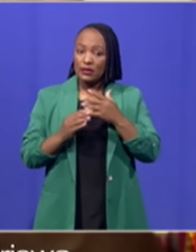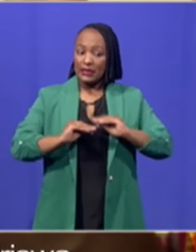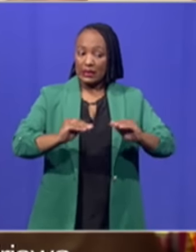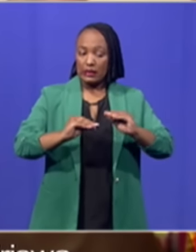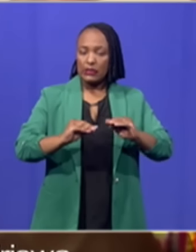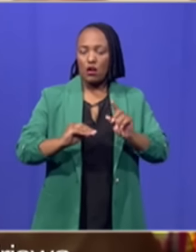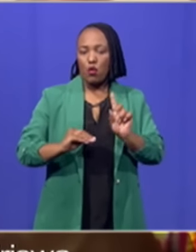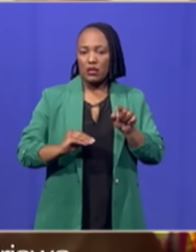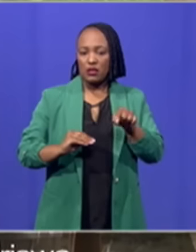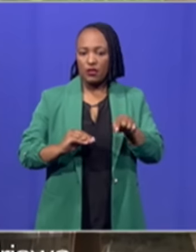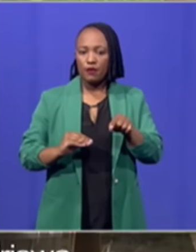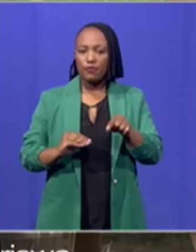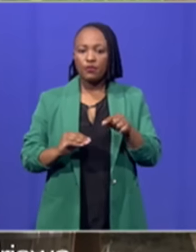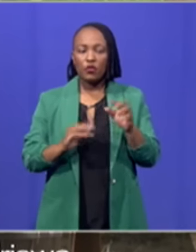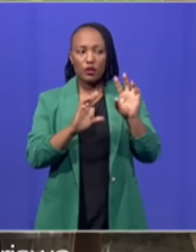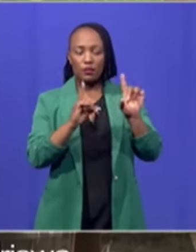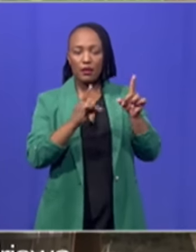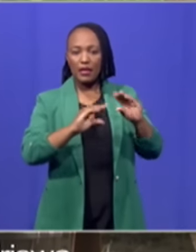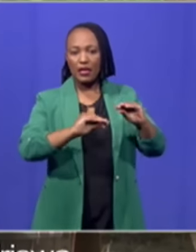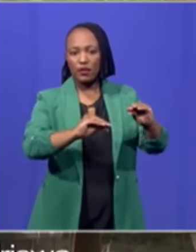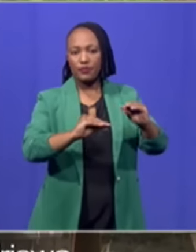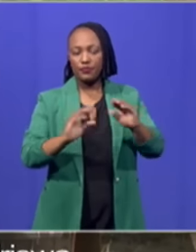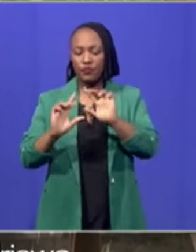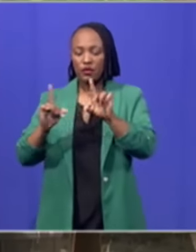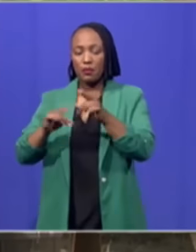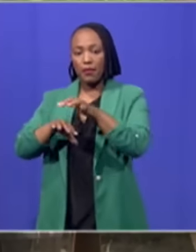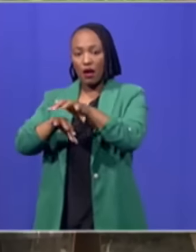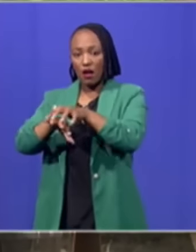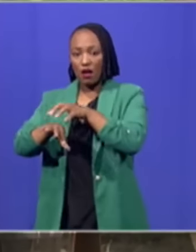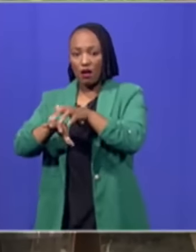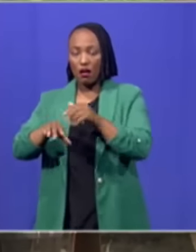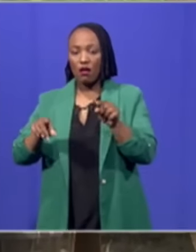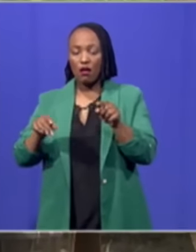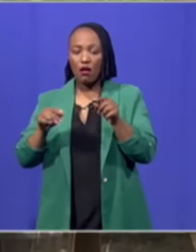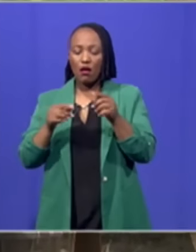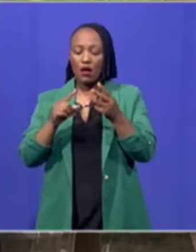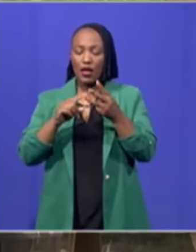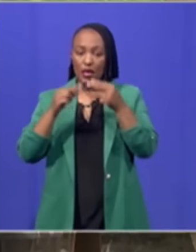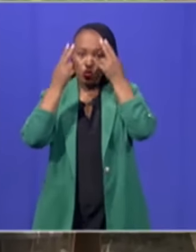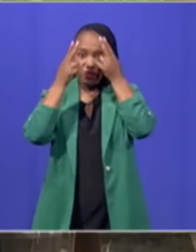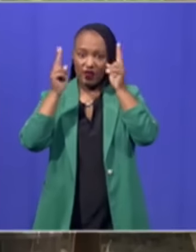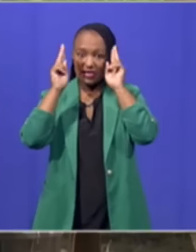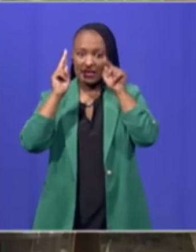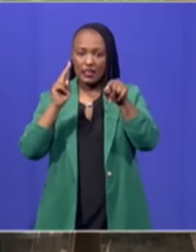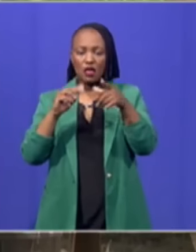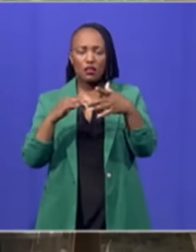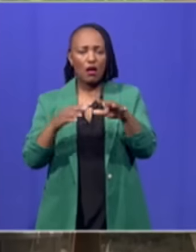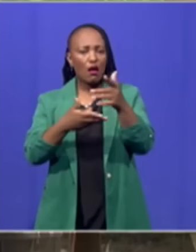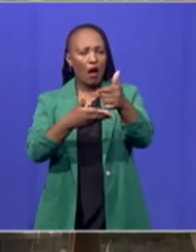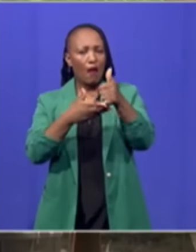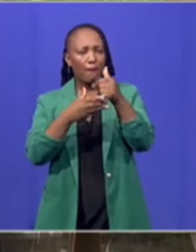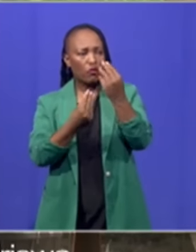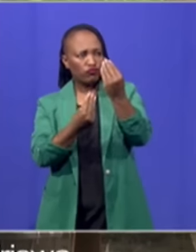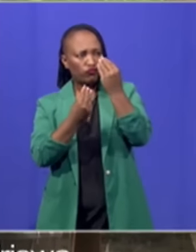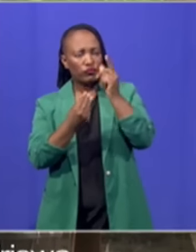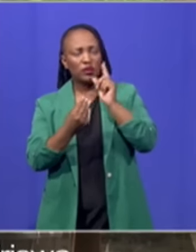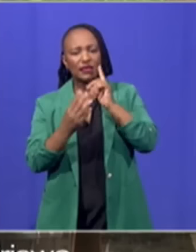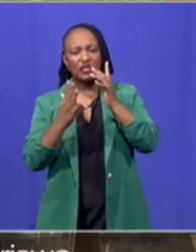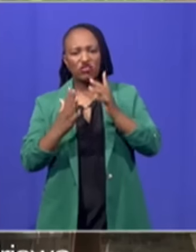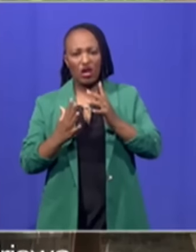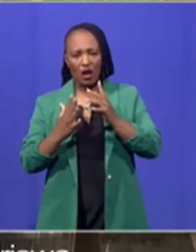thuto le lefapha la temo e ka sitana le di-university di re thusa haholo tlhabollong ya botitjhere